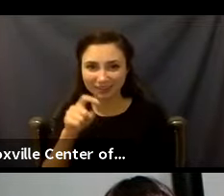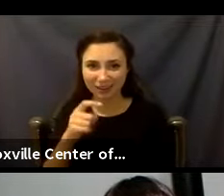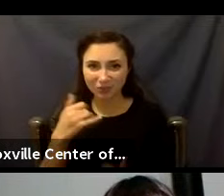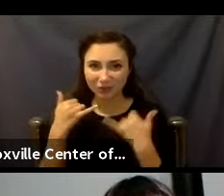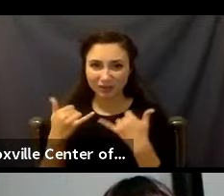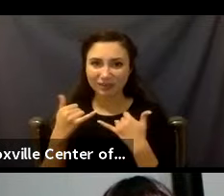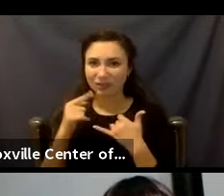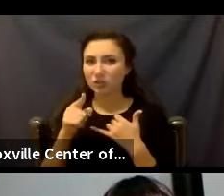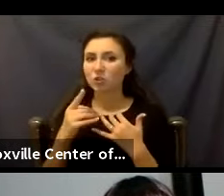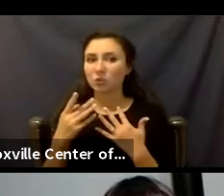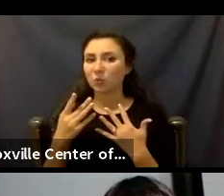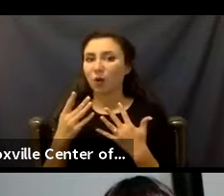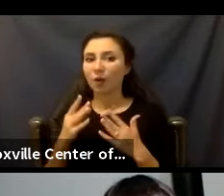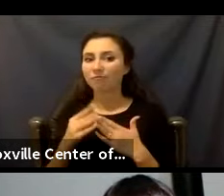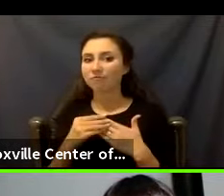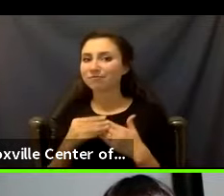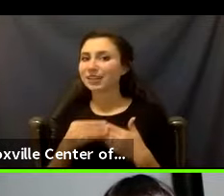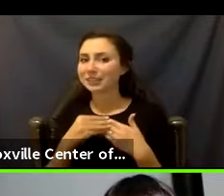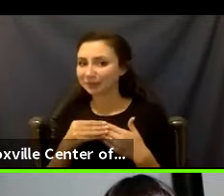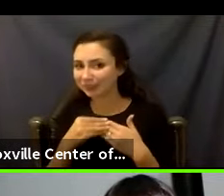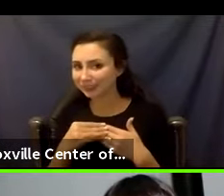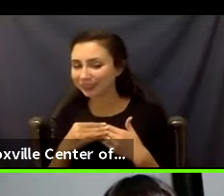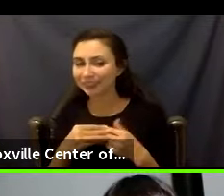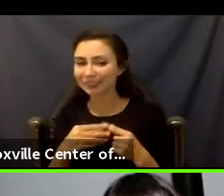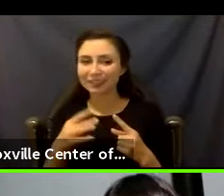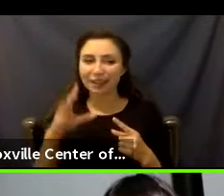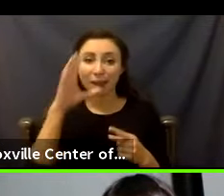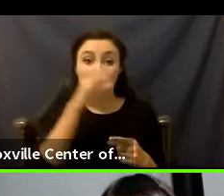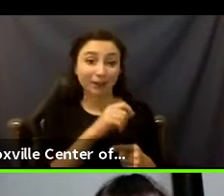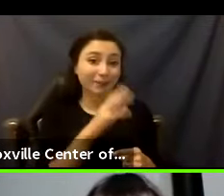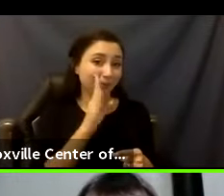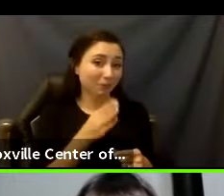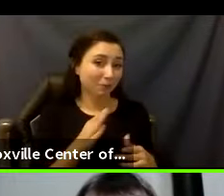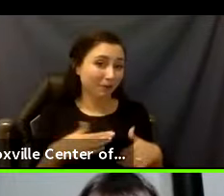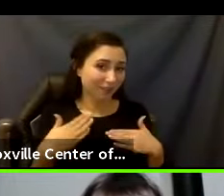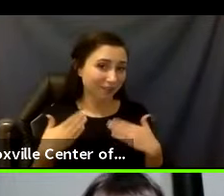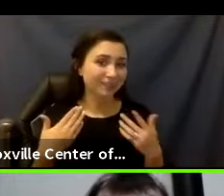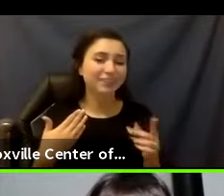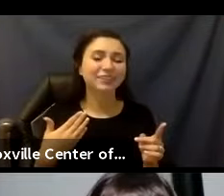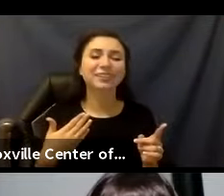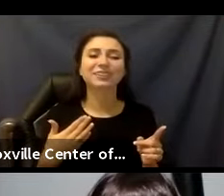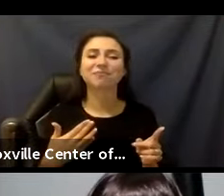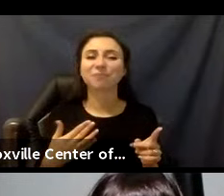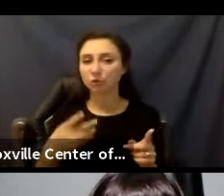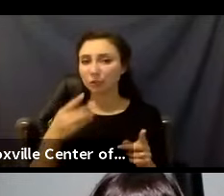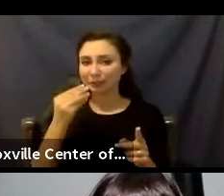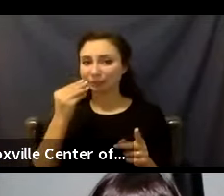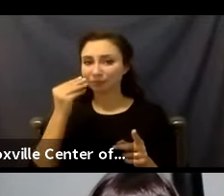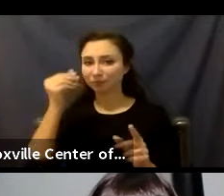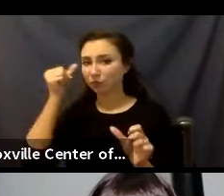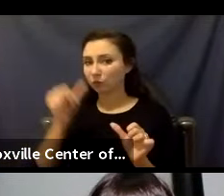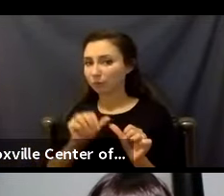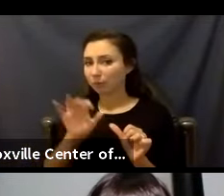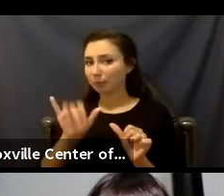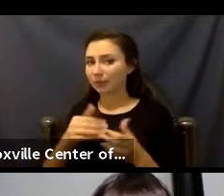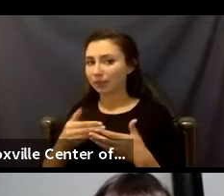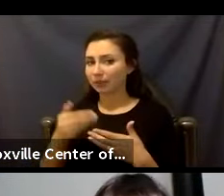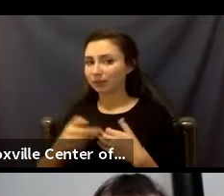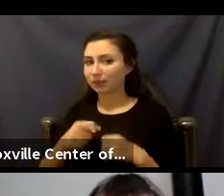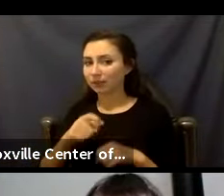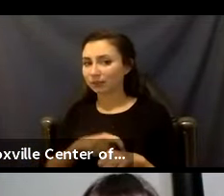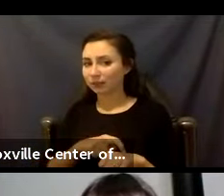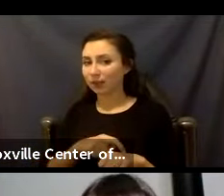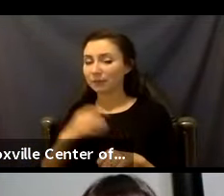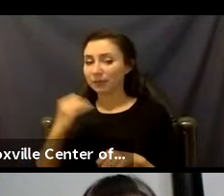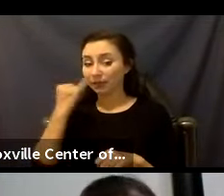you're easing restrictions. I'm guessing they would be happy. But you keep that in mind for the next time you do something,